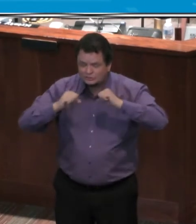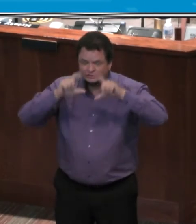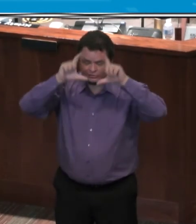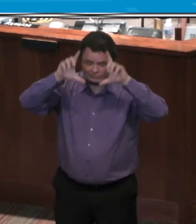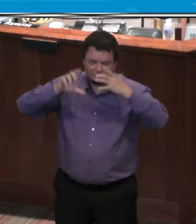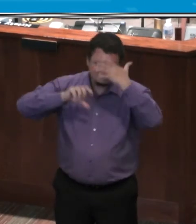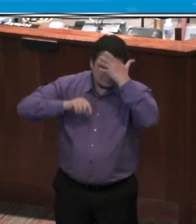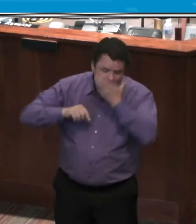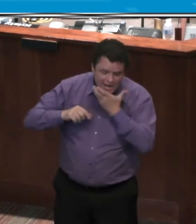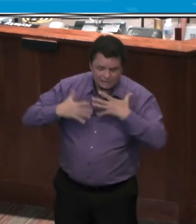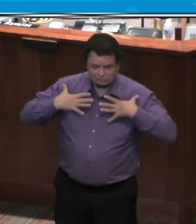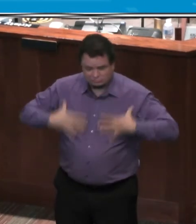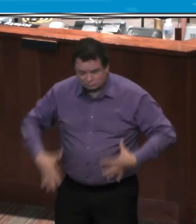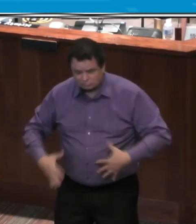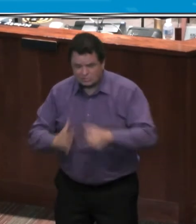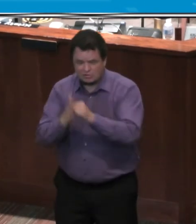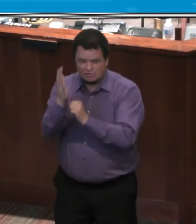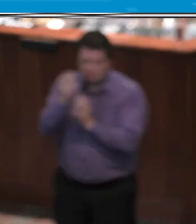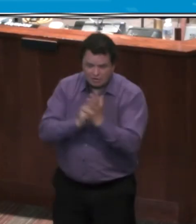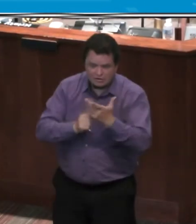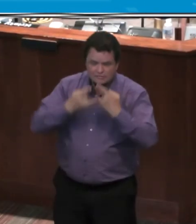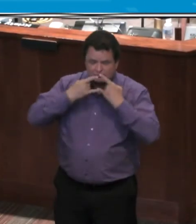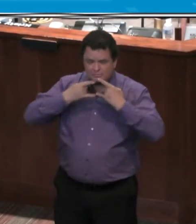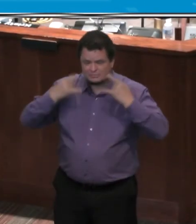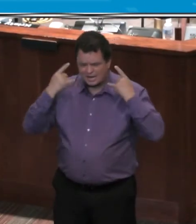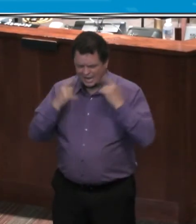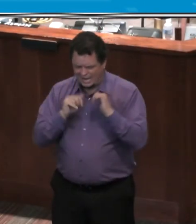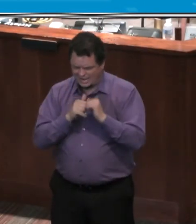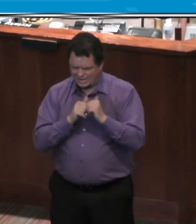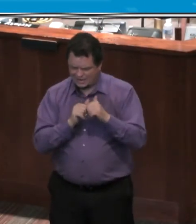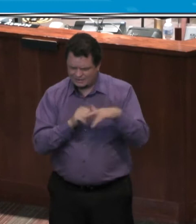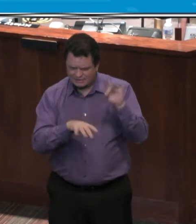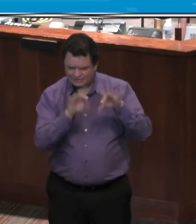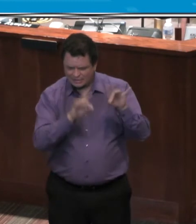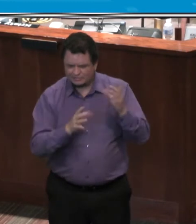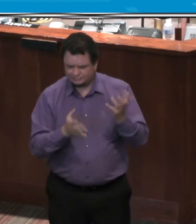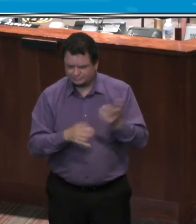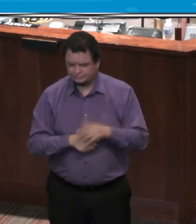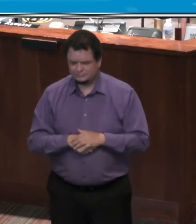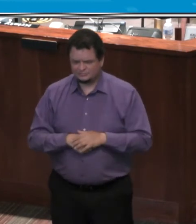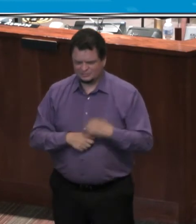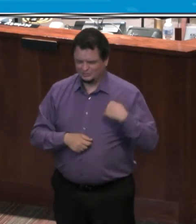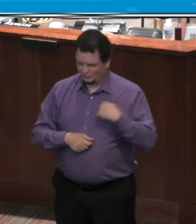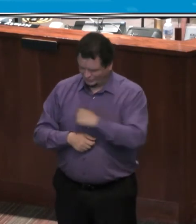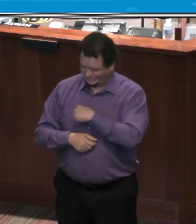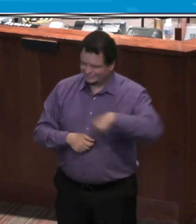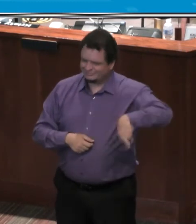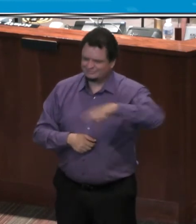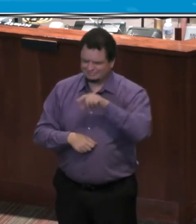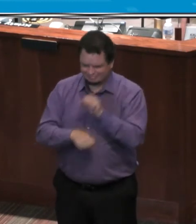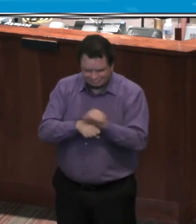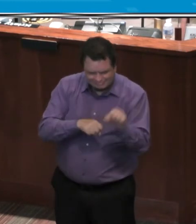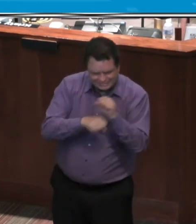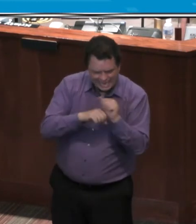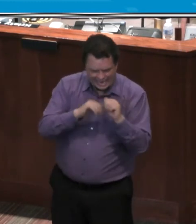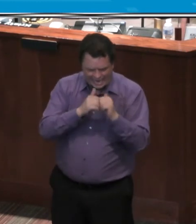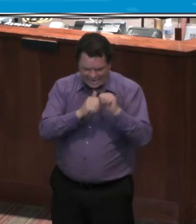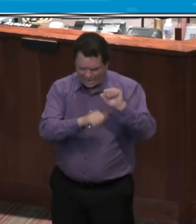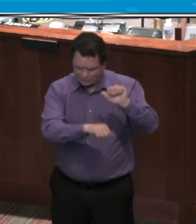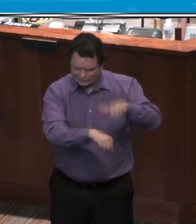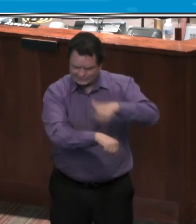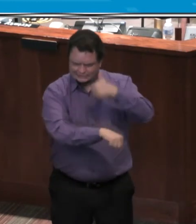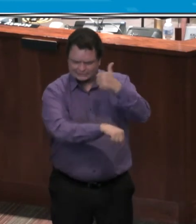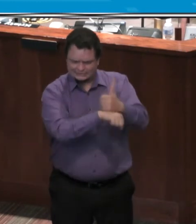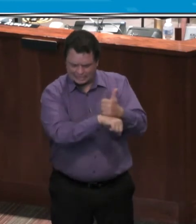We've worked with CDPHE to create exclusion algorithms, and these have been really fundamental in our response in that they really kind of line